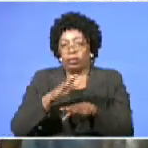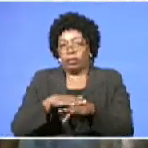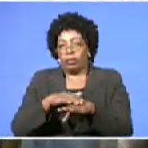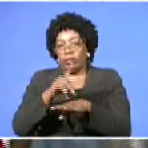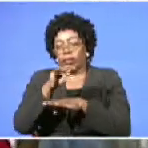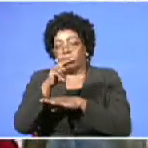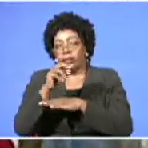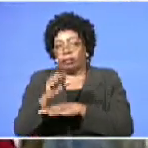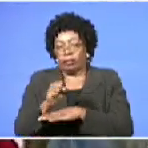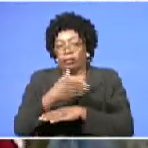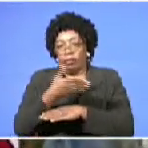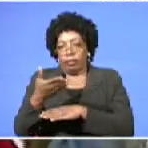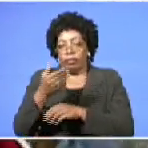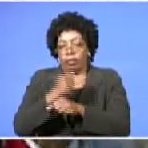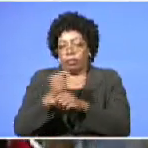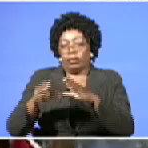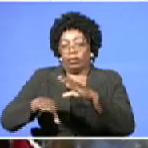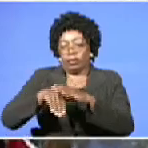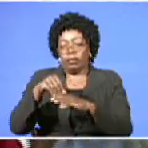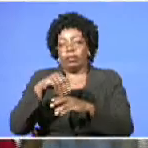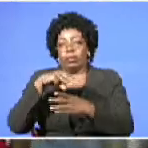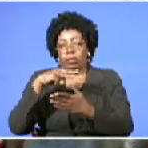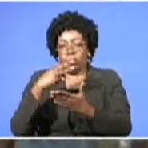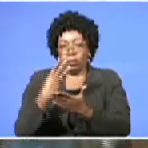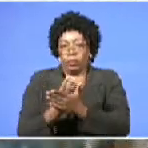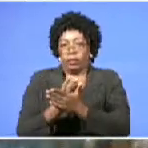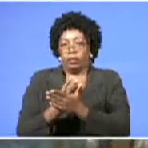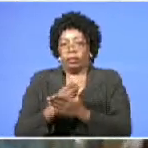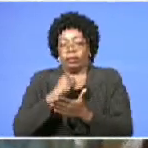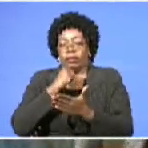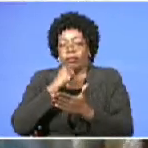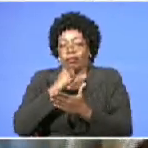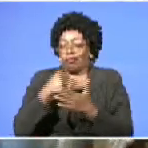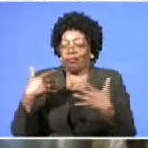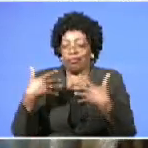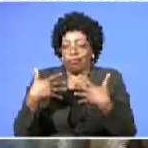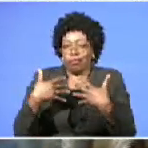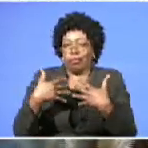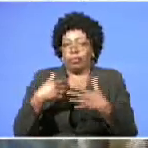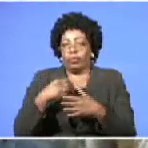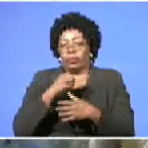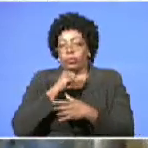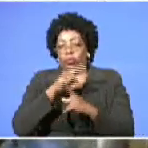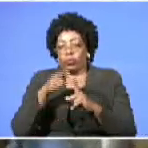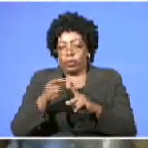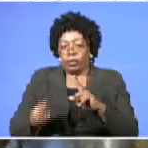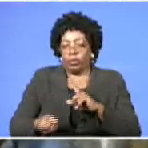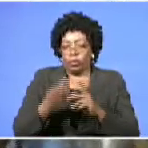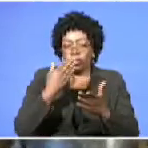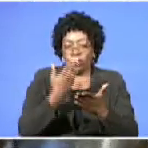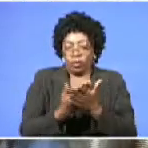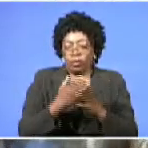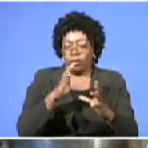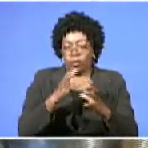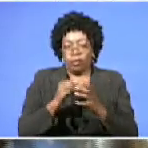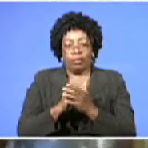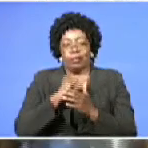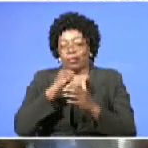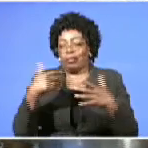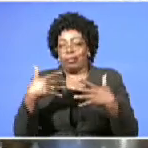and everything worked out well. I didn't panic when I threw a good ball and didn't get the strike. I didn't